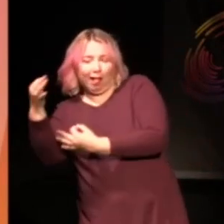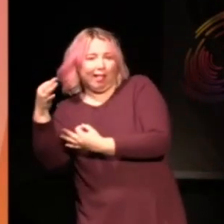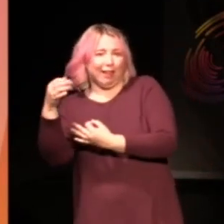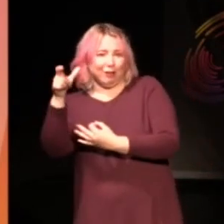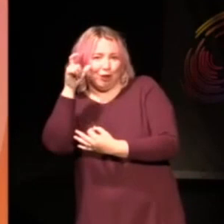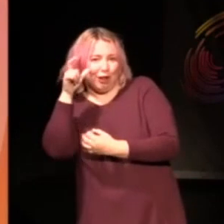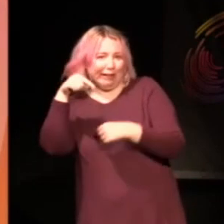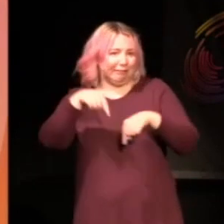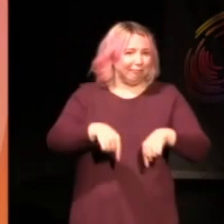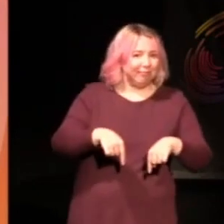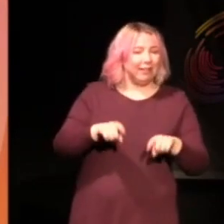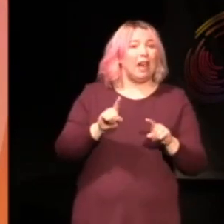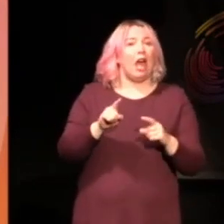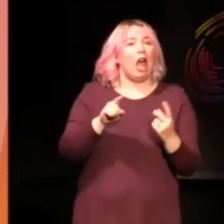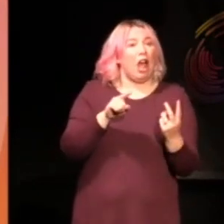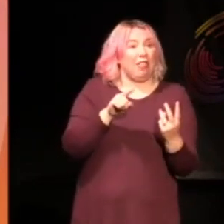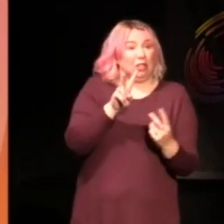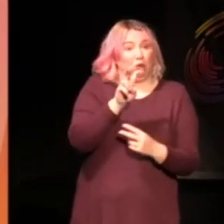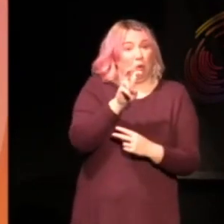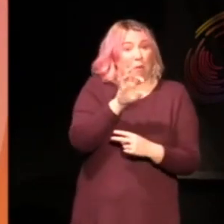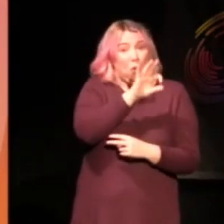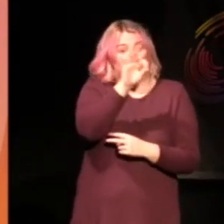Let's take two other questions. Yeah?